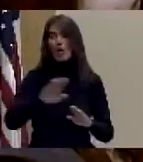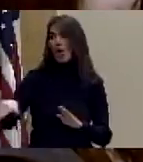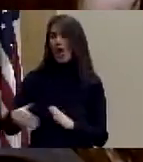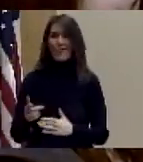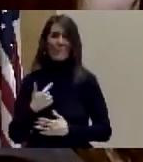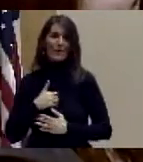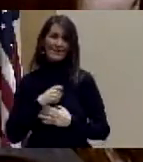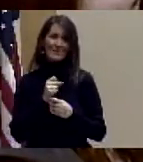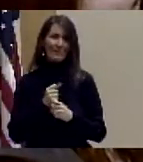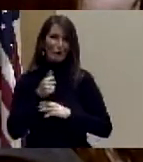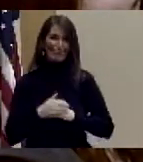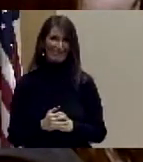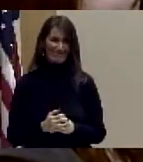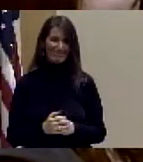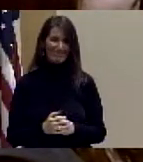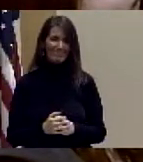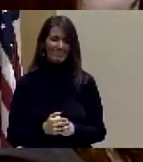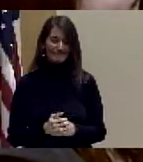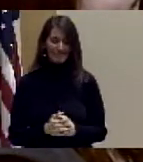us safer.